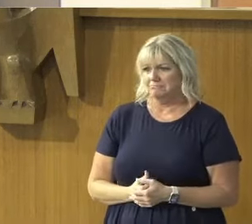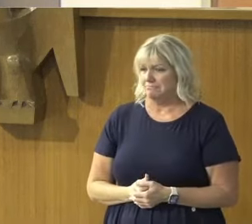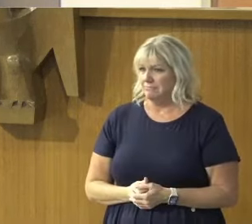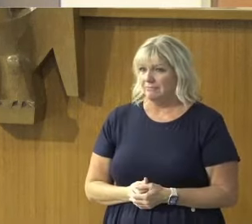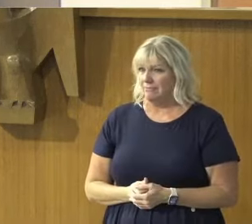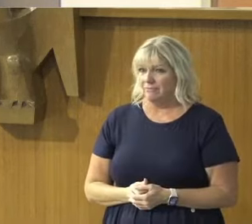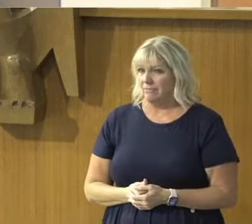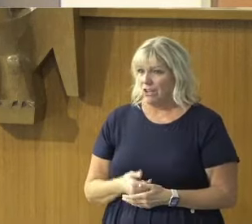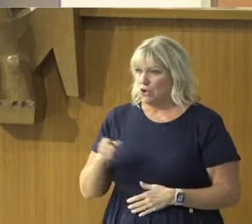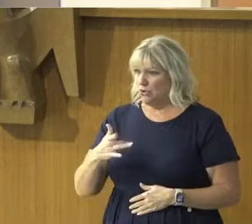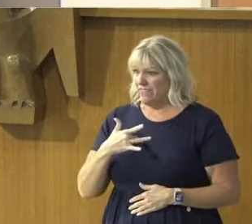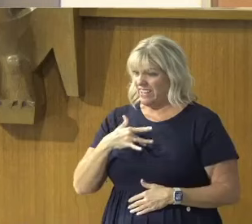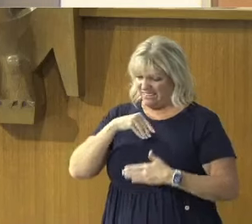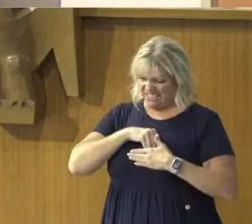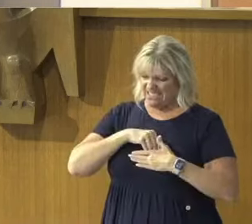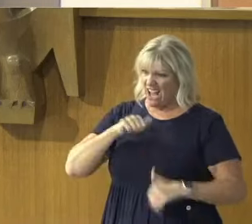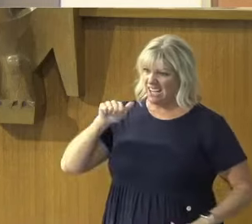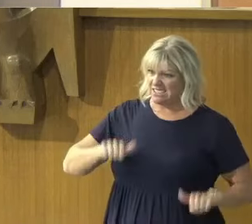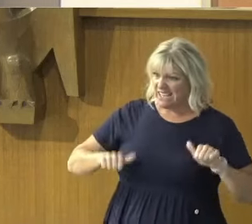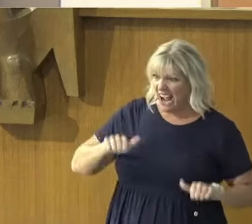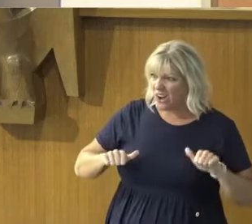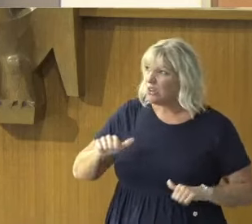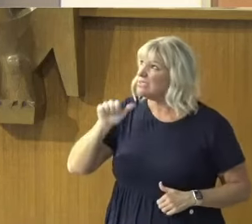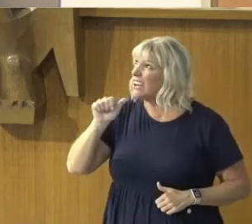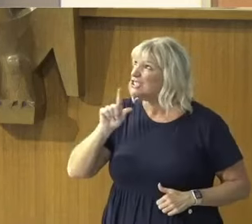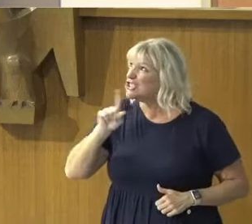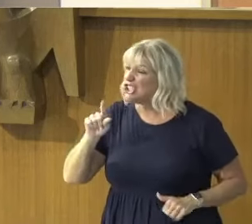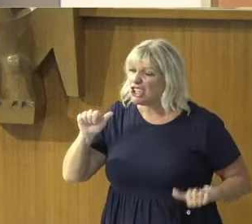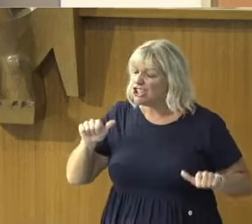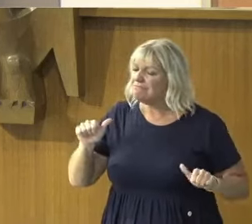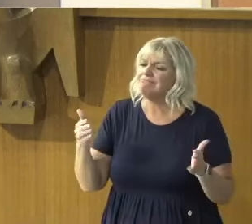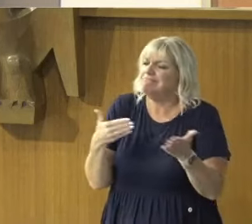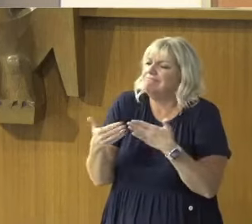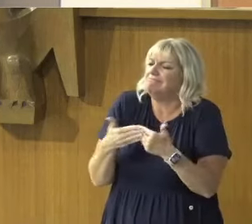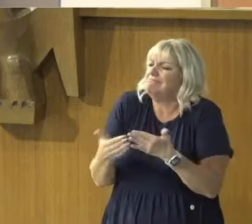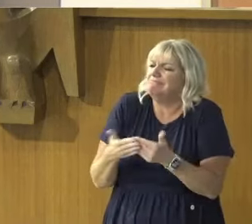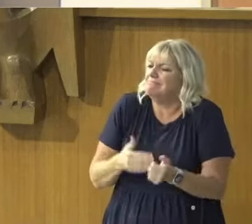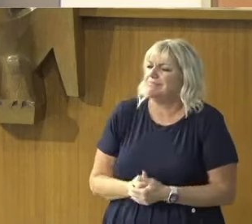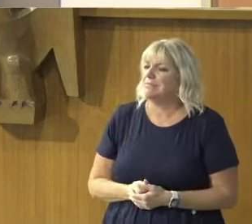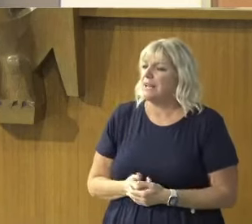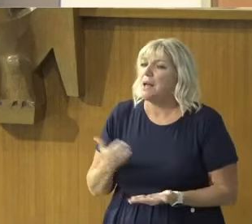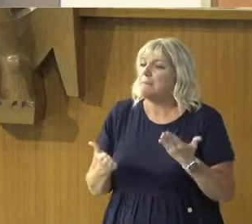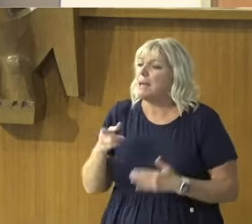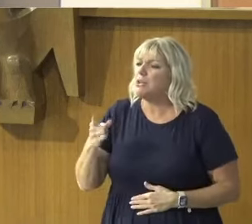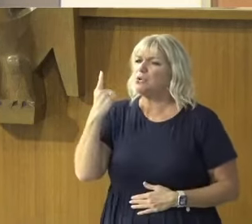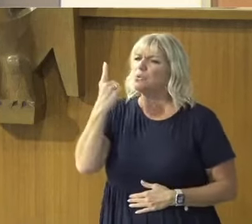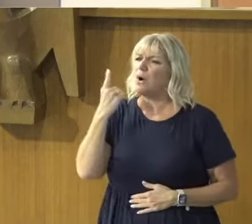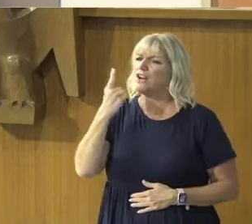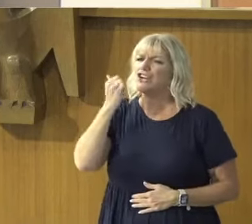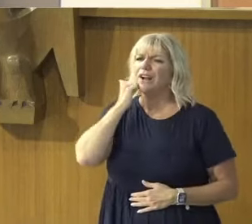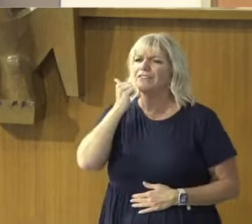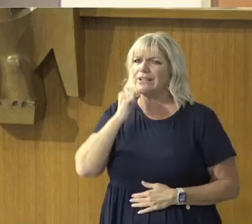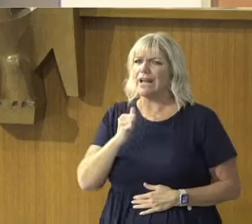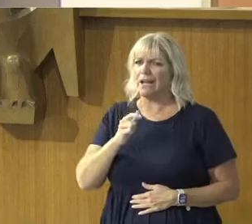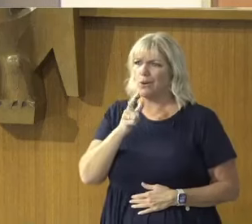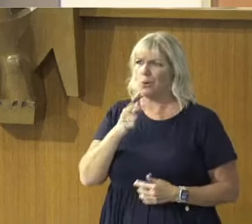matter how many doubts or questions you have. It doesn't matter if you wonder every day, who am I?